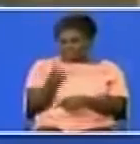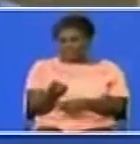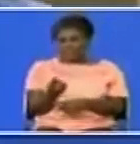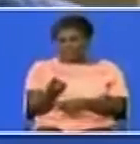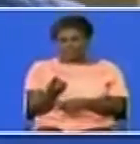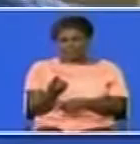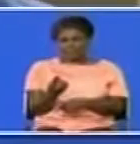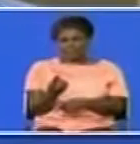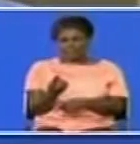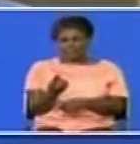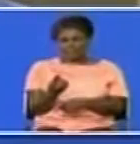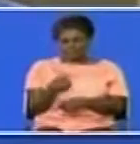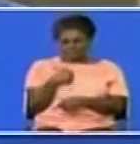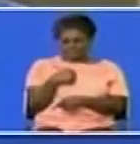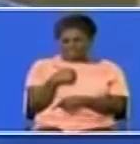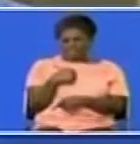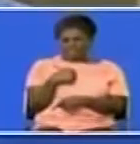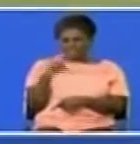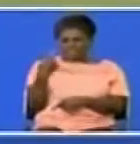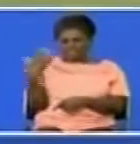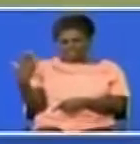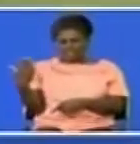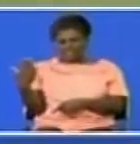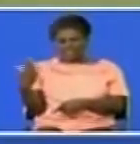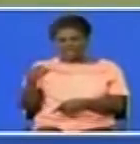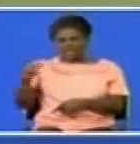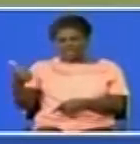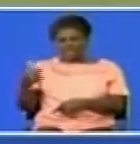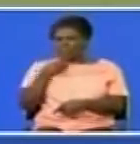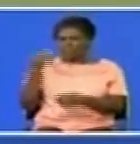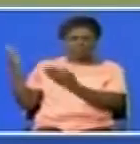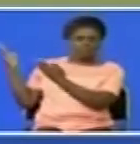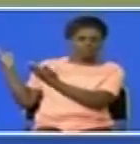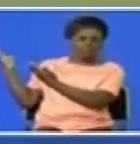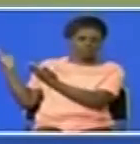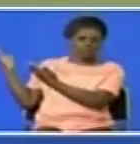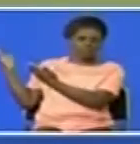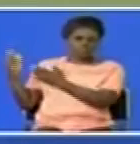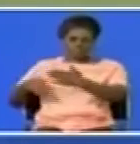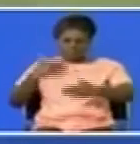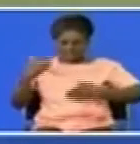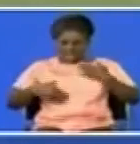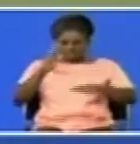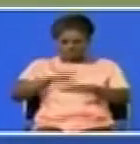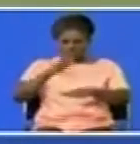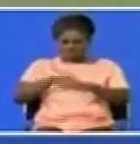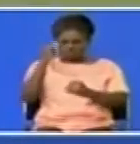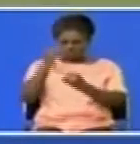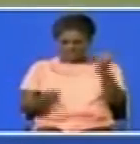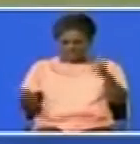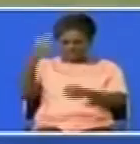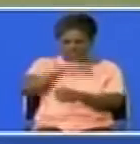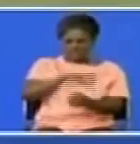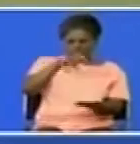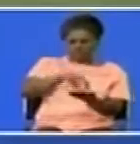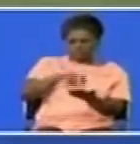and it feels pretty good right now. French amateur Romain Langasque was among the players who impressed on the final day, finishing